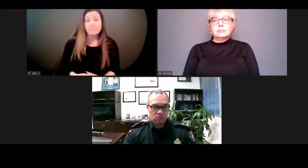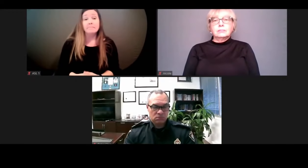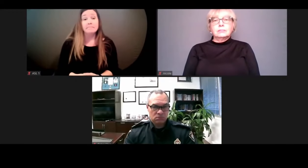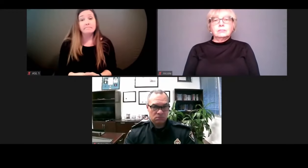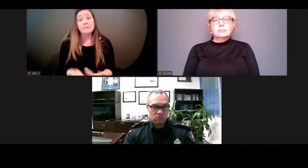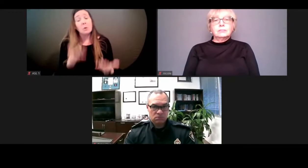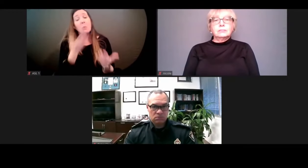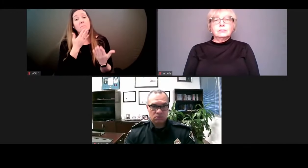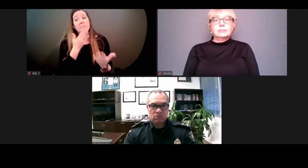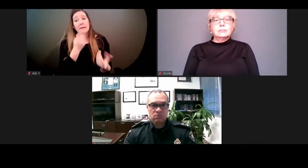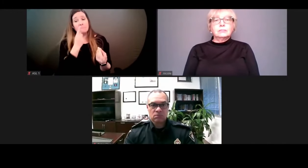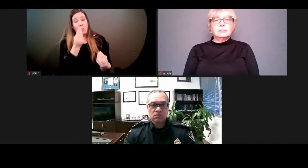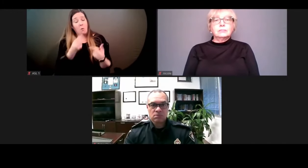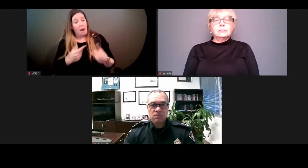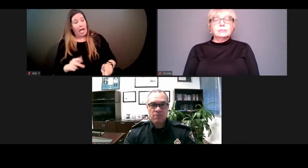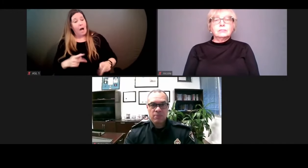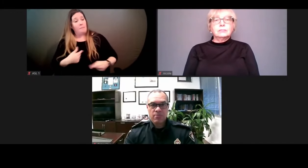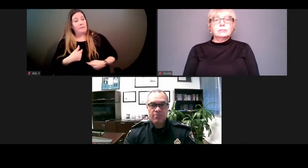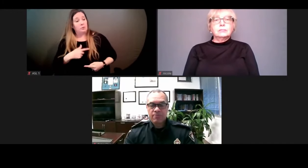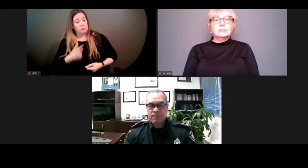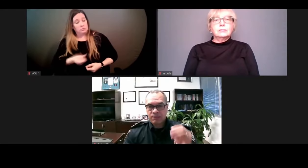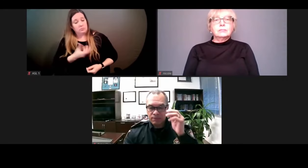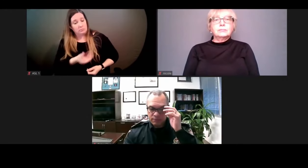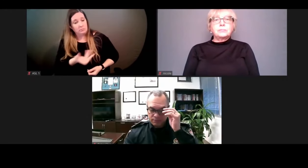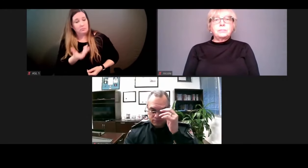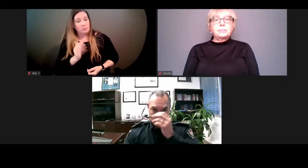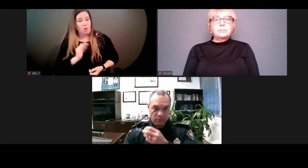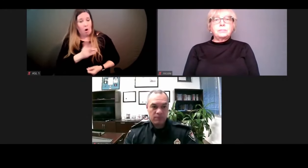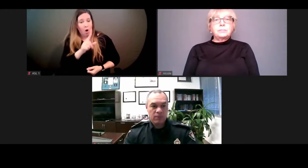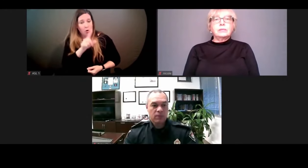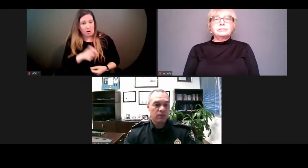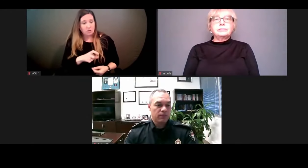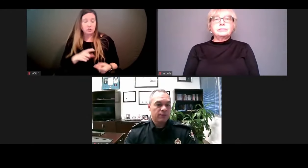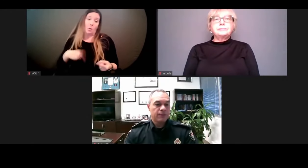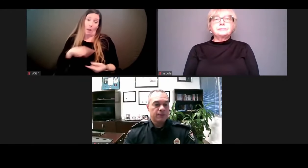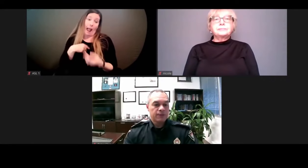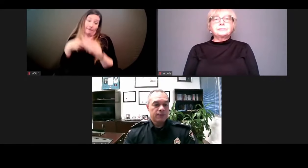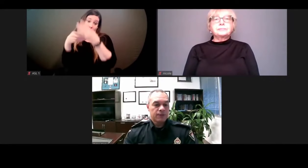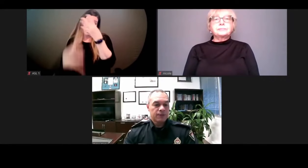to raise our questions, and obviously we have so many more to ask.